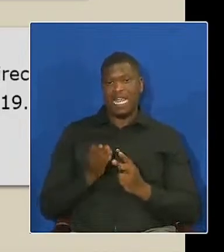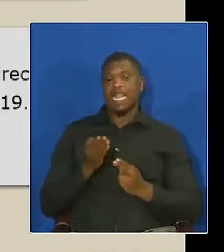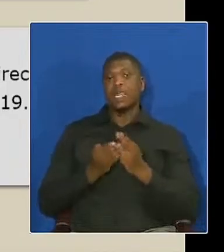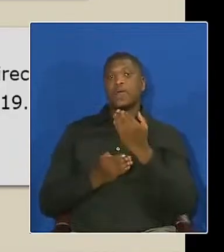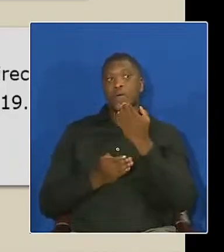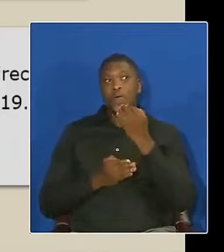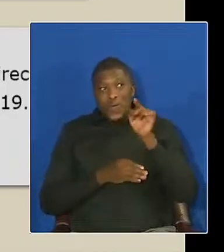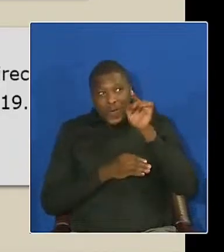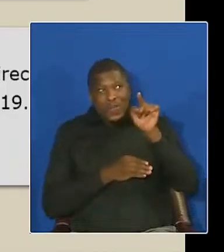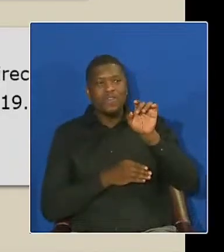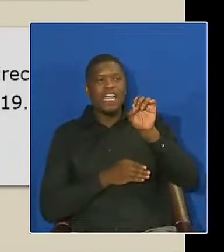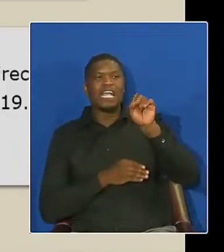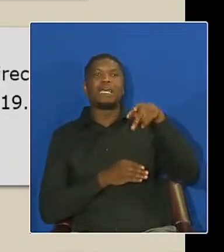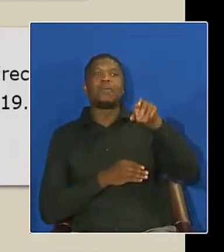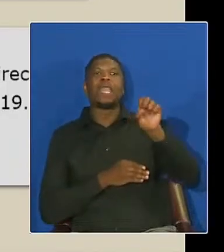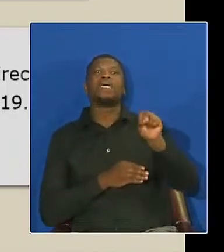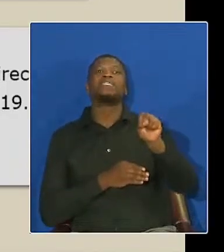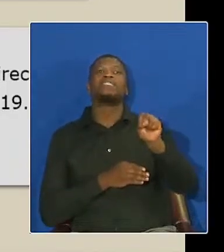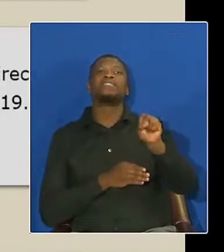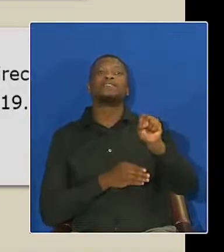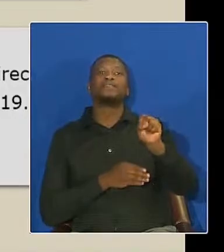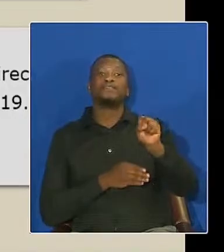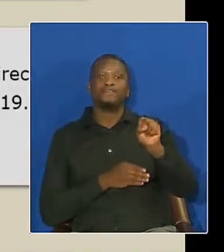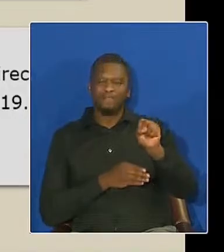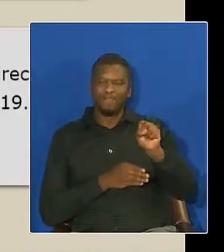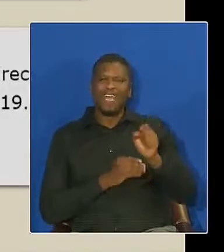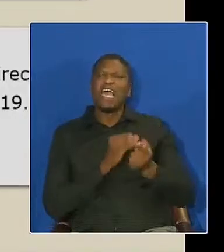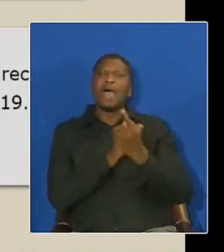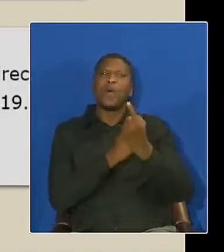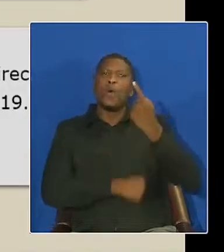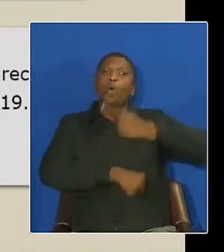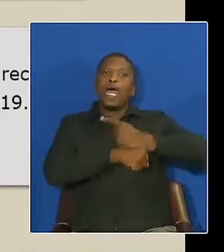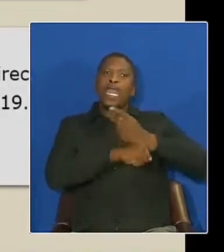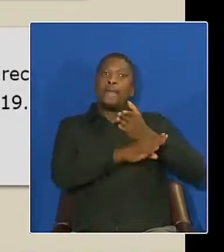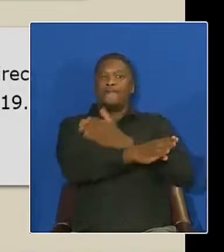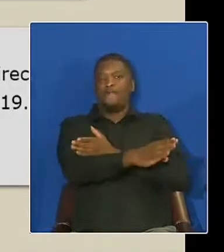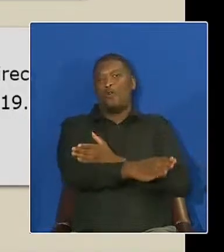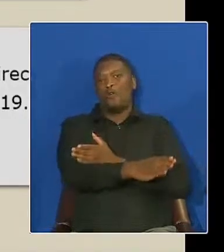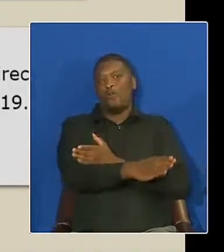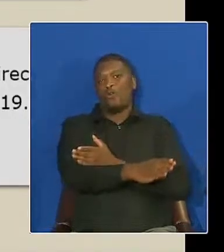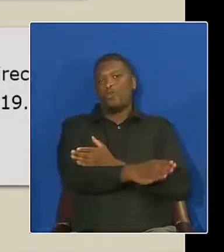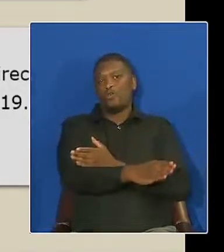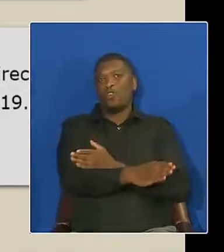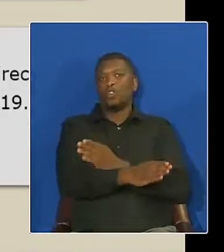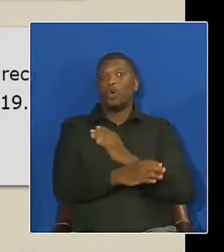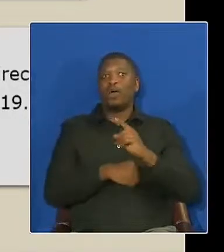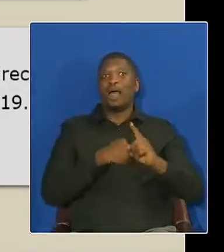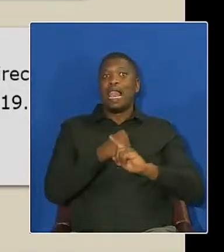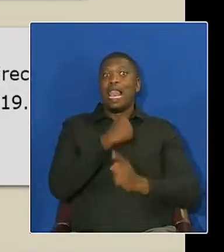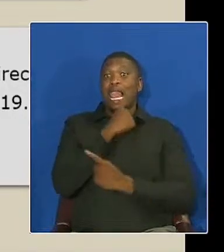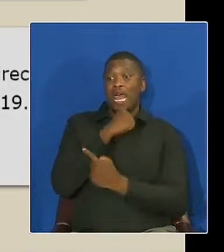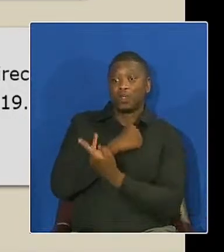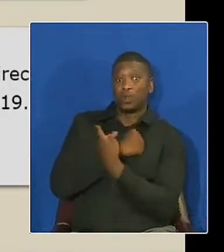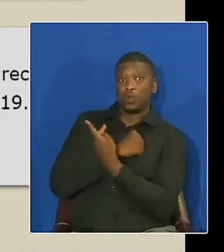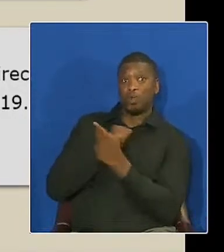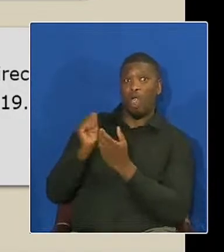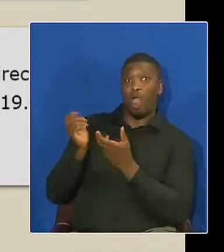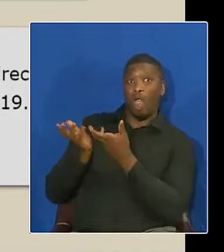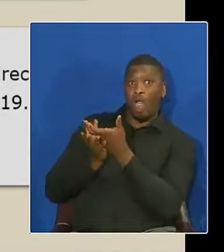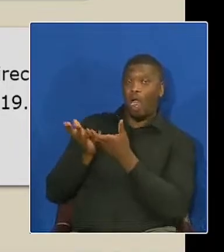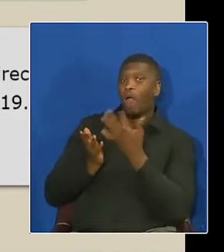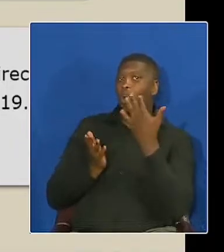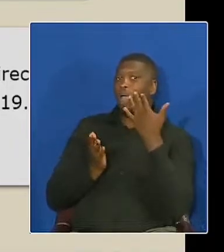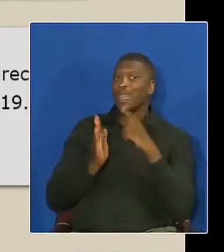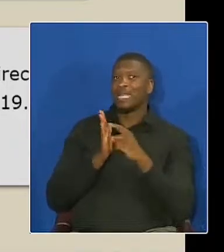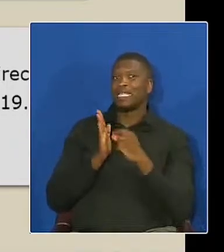SAPS around those days or a day before. The last communication is on the 14th. The